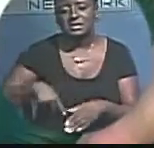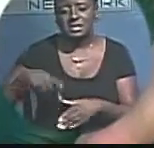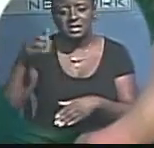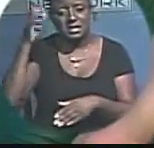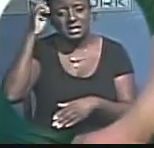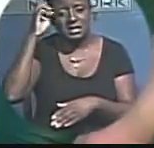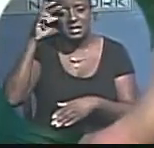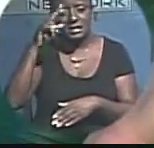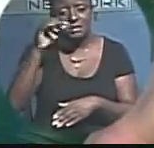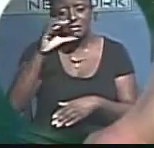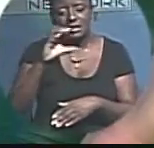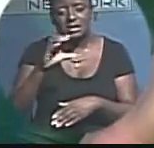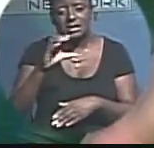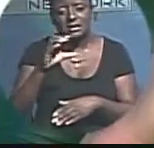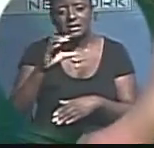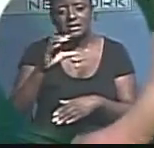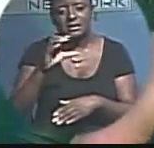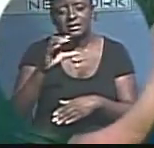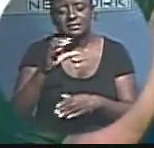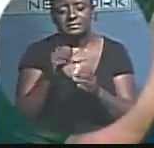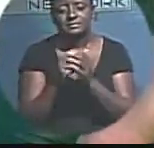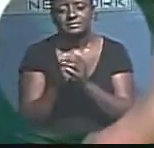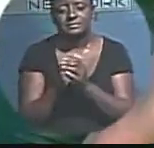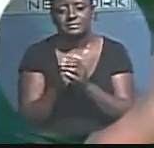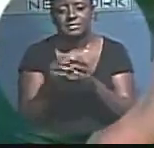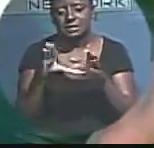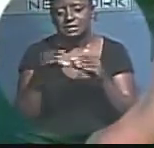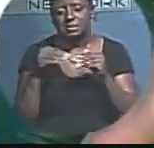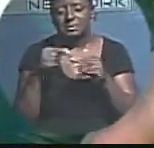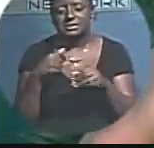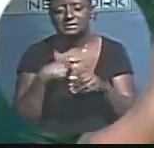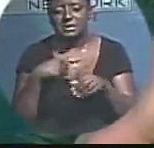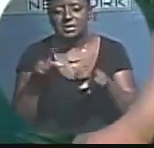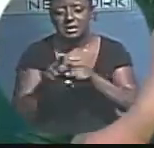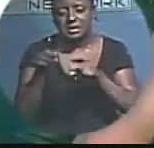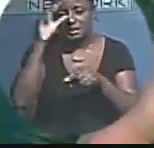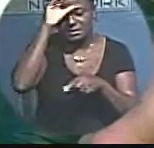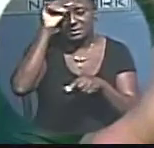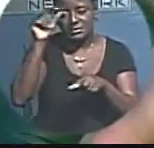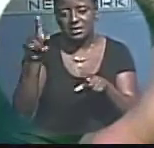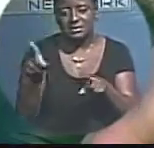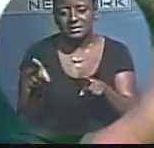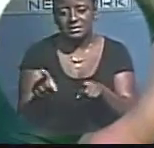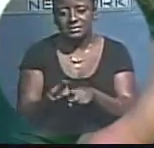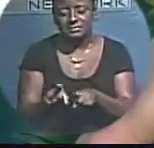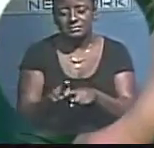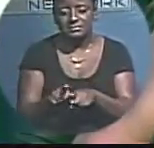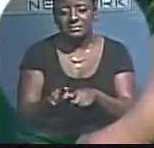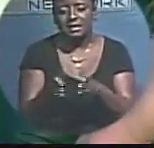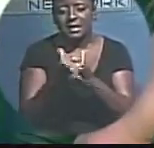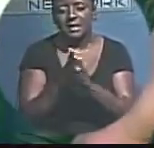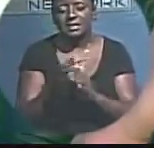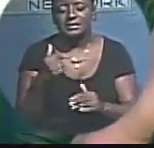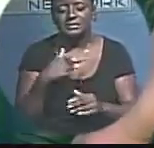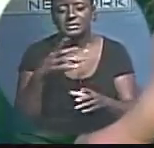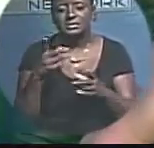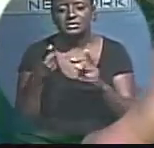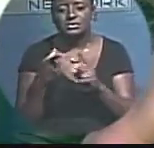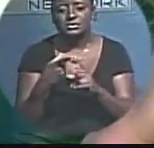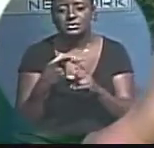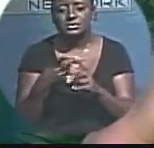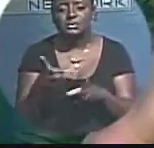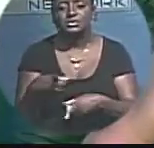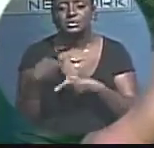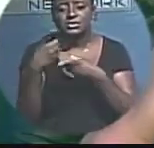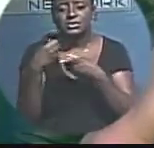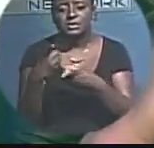40 years, and he adopted me as a brother for 40 years ago when I came over here, again asked me to donate